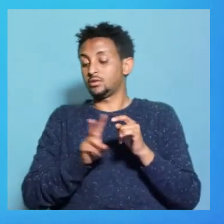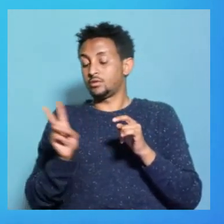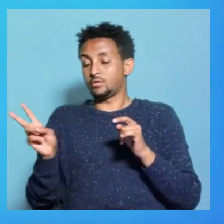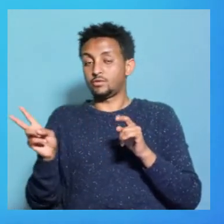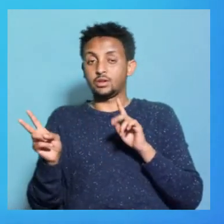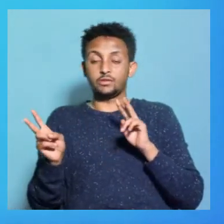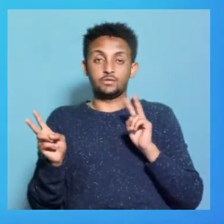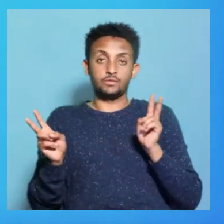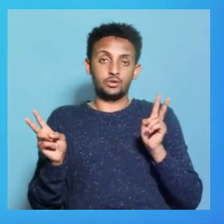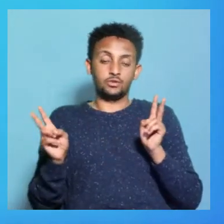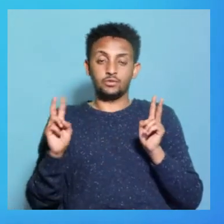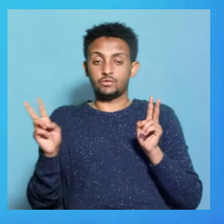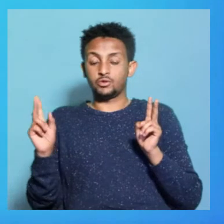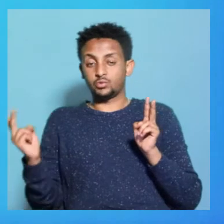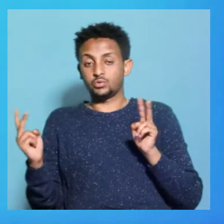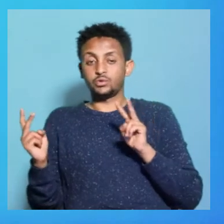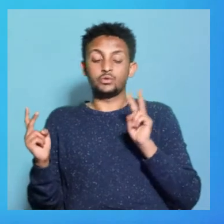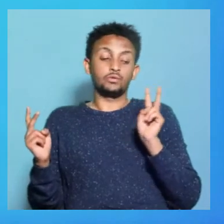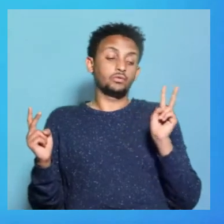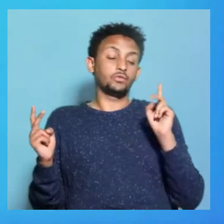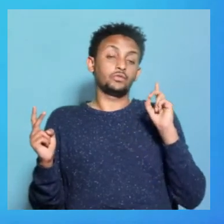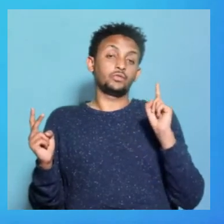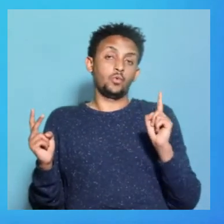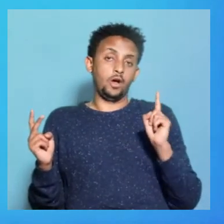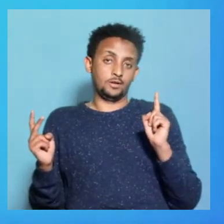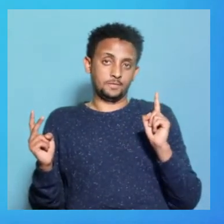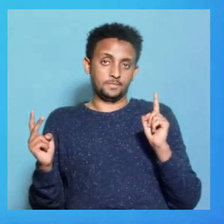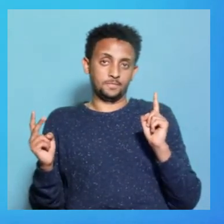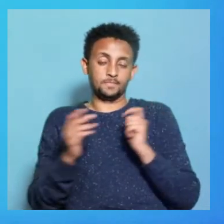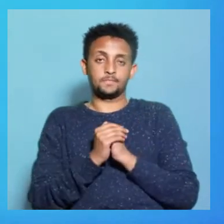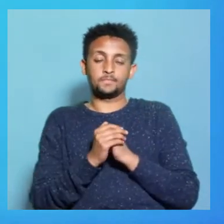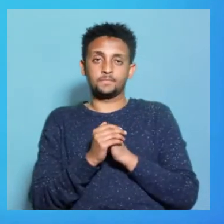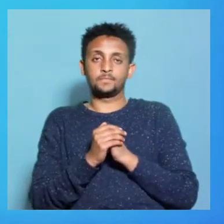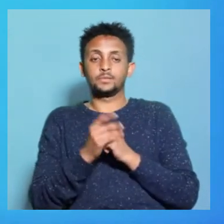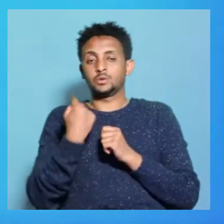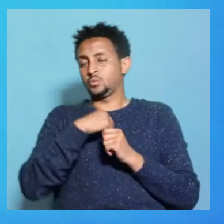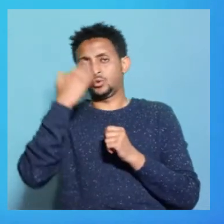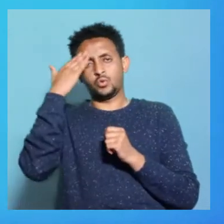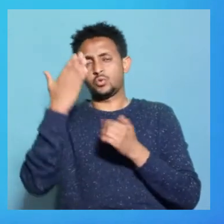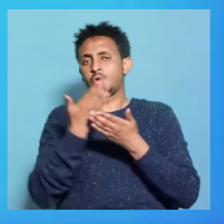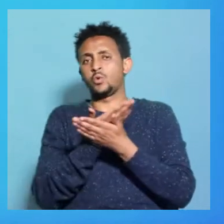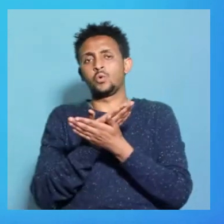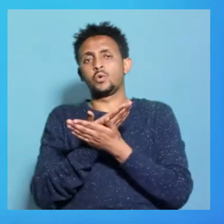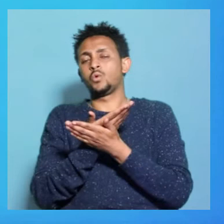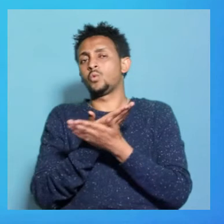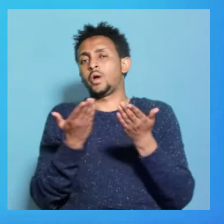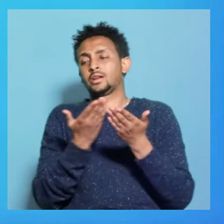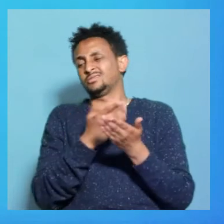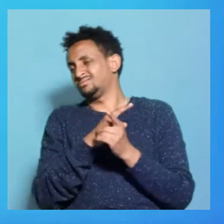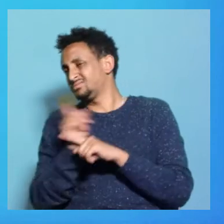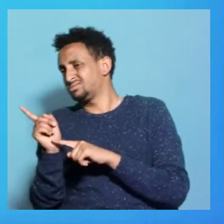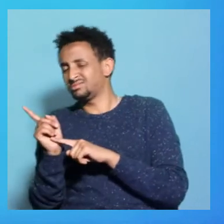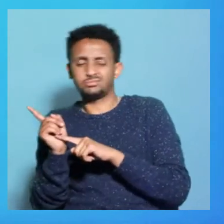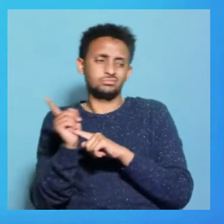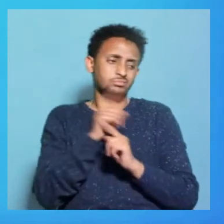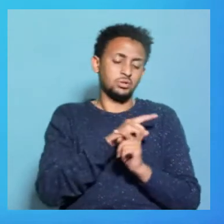velocity of particle 2, v2, the final velocity of particle 1, v1. We don't know where the particles are moving, by the way. As